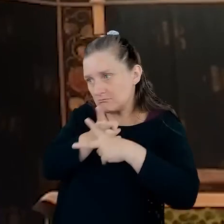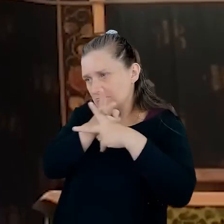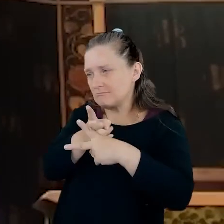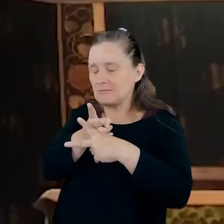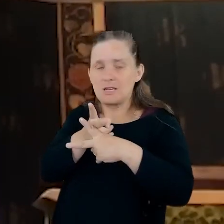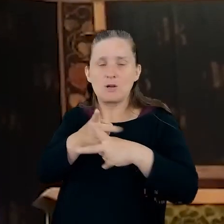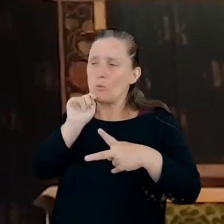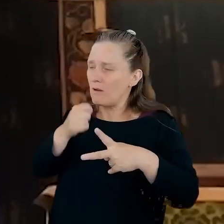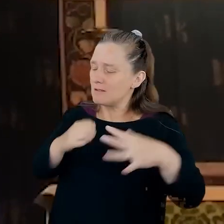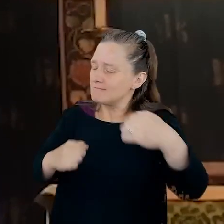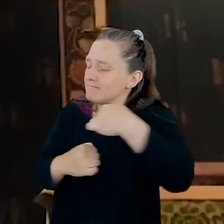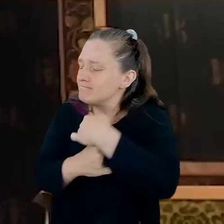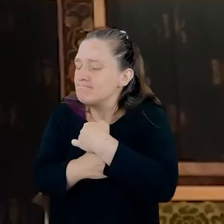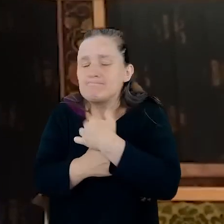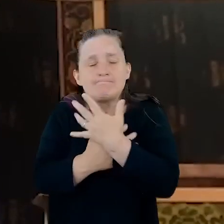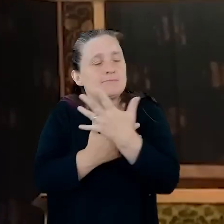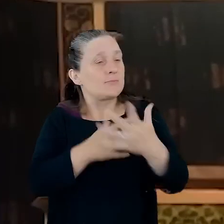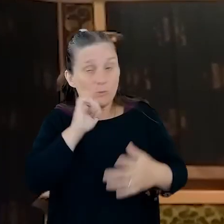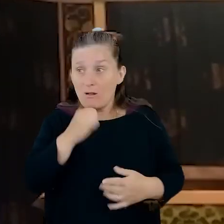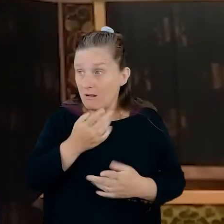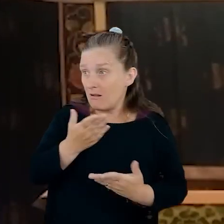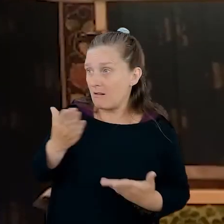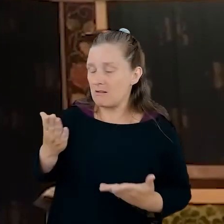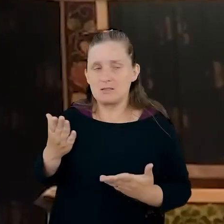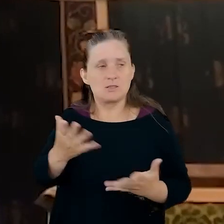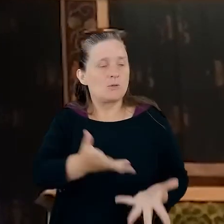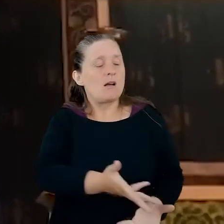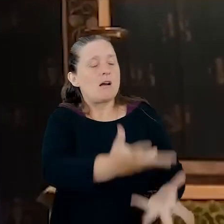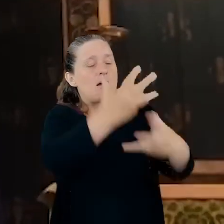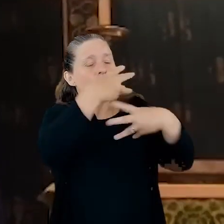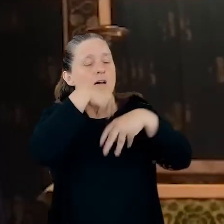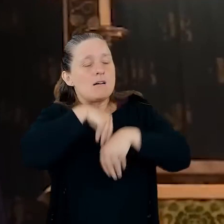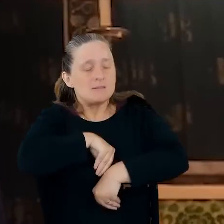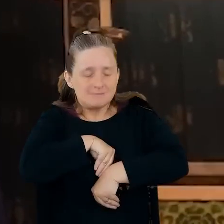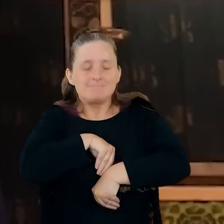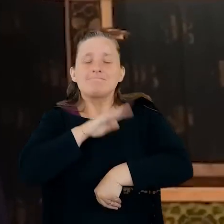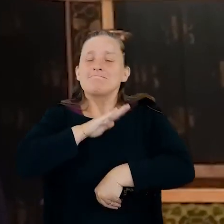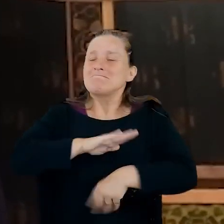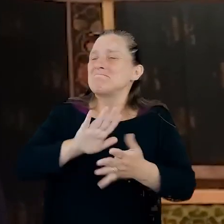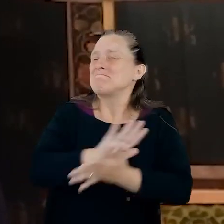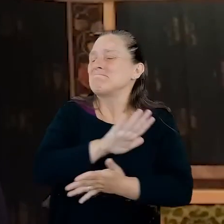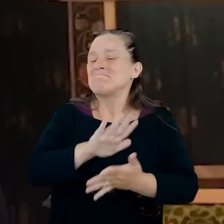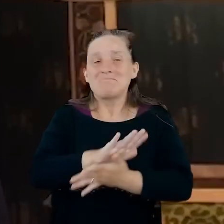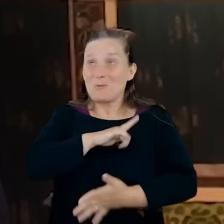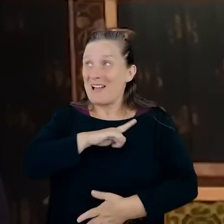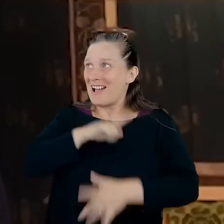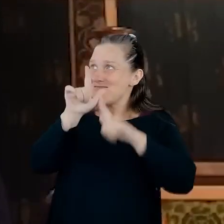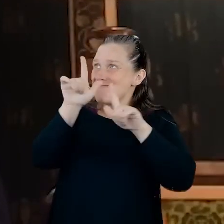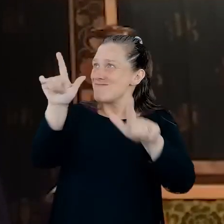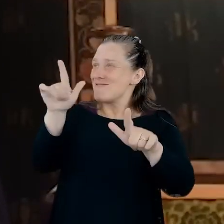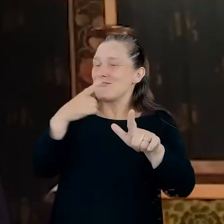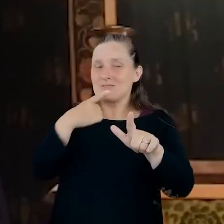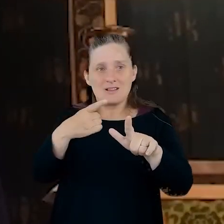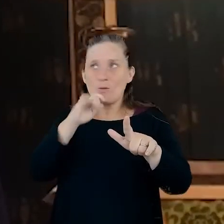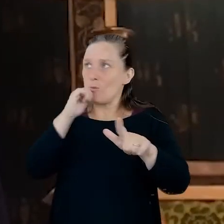consoling breast, that you may drink deeply with delight from her glorious bosom. For thus says the Lord,